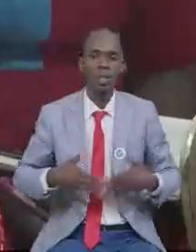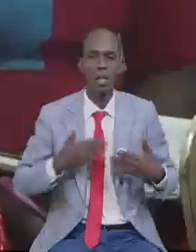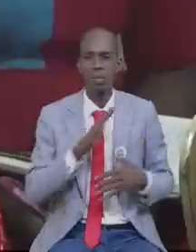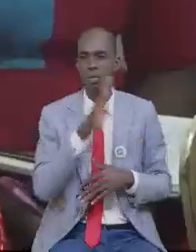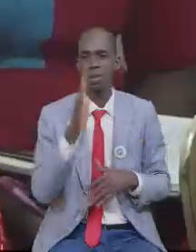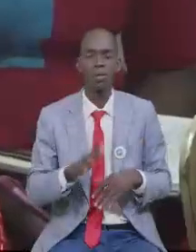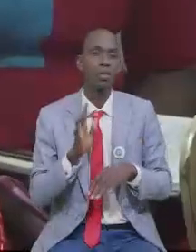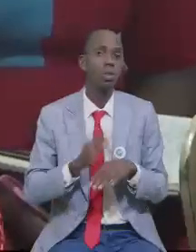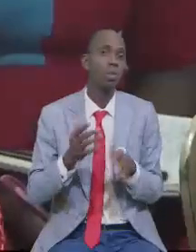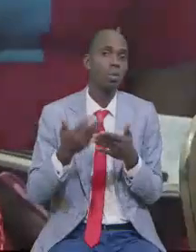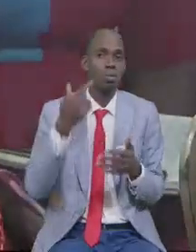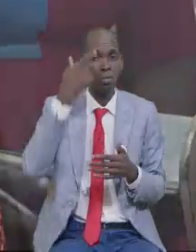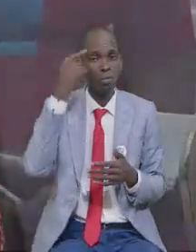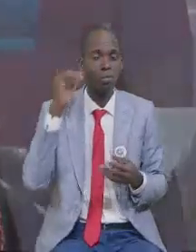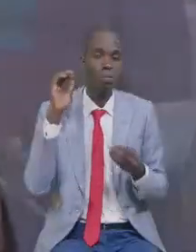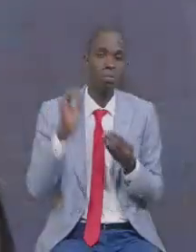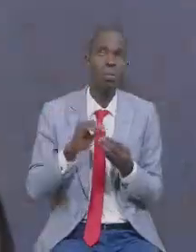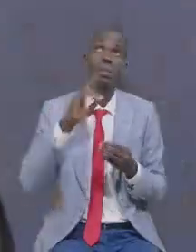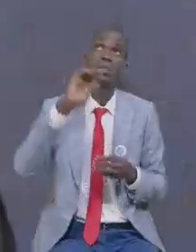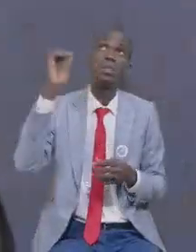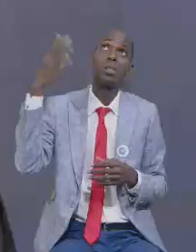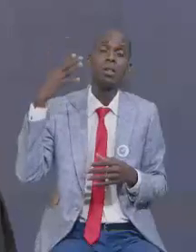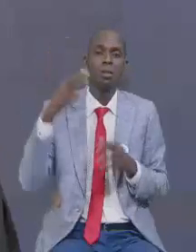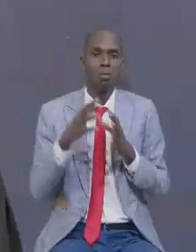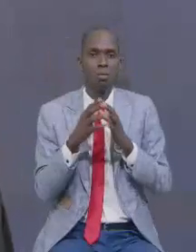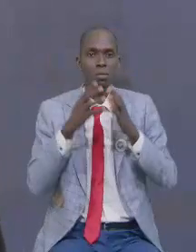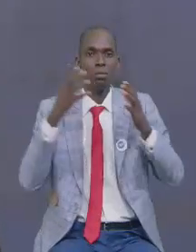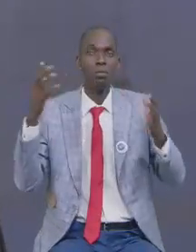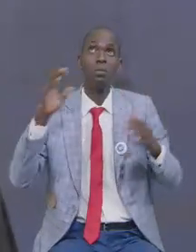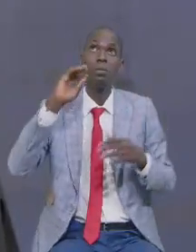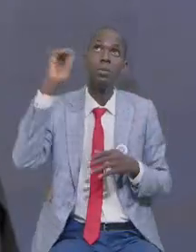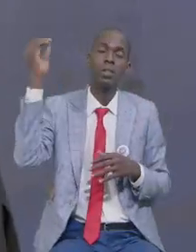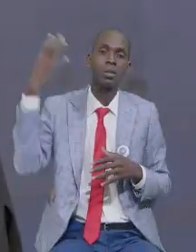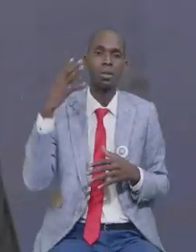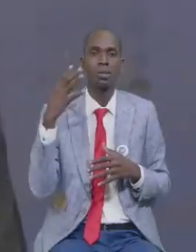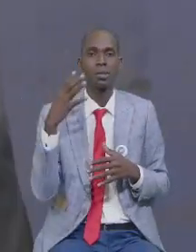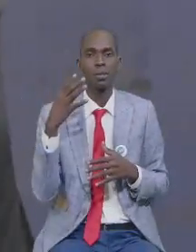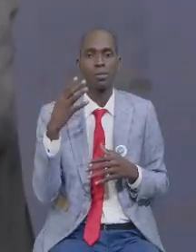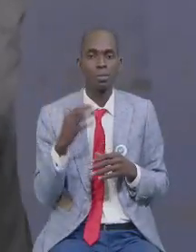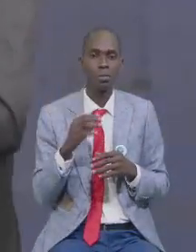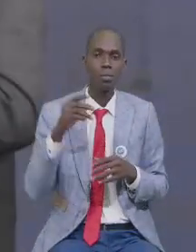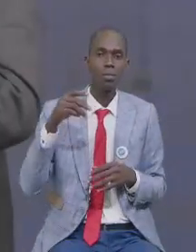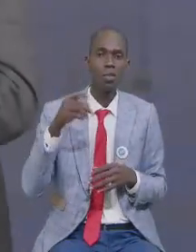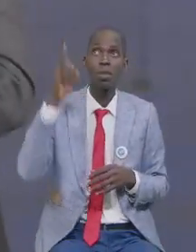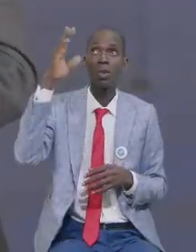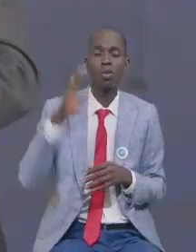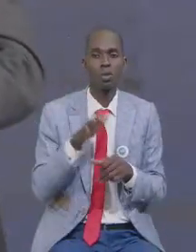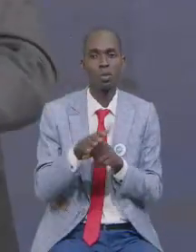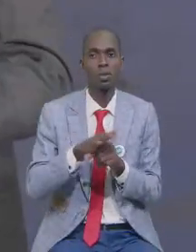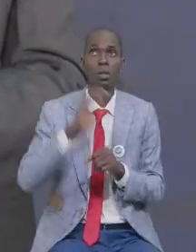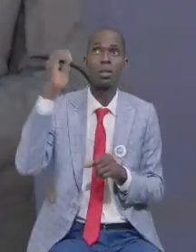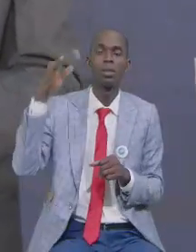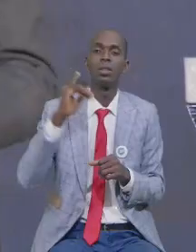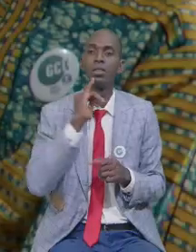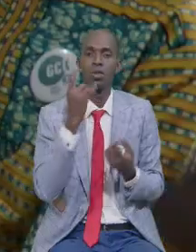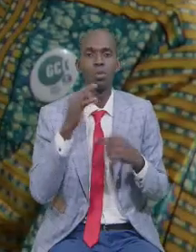Because more grace, abounding grace, all sufficient grace is coming upon your